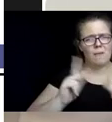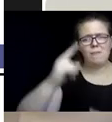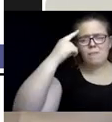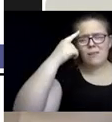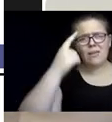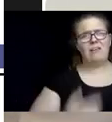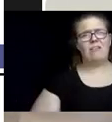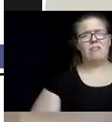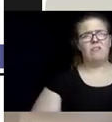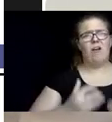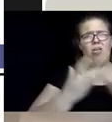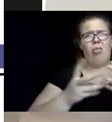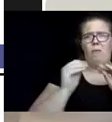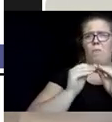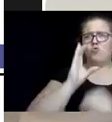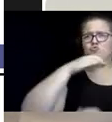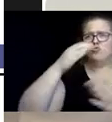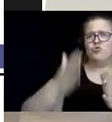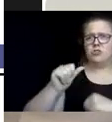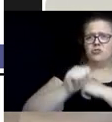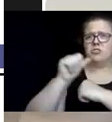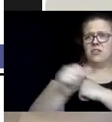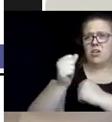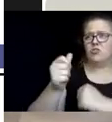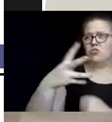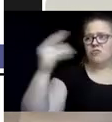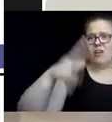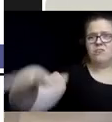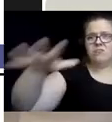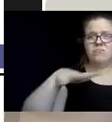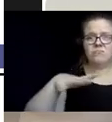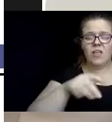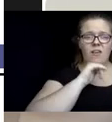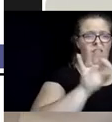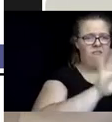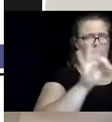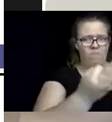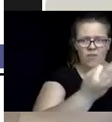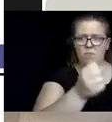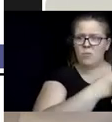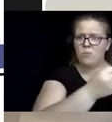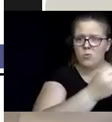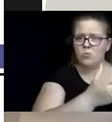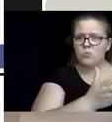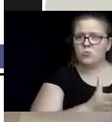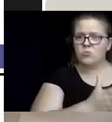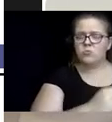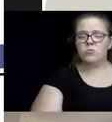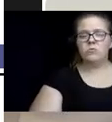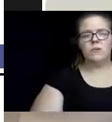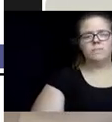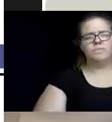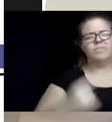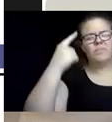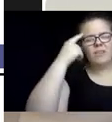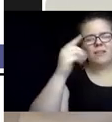a lot more danger out there than the issue of family abuse? I think it's because of what's portrayed in the